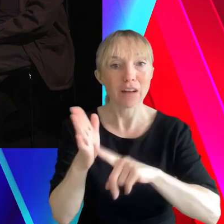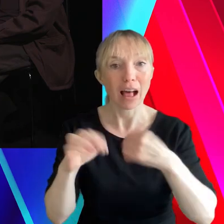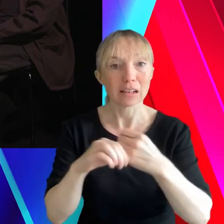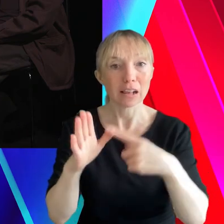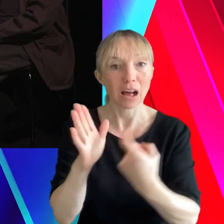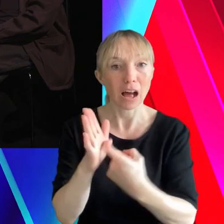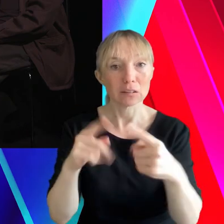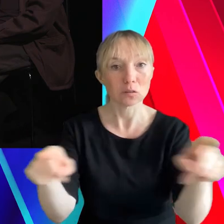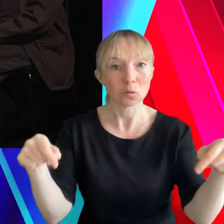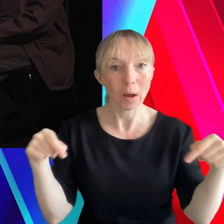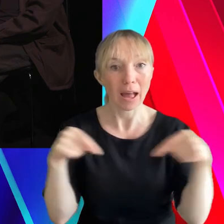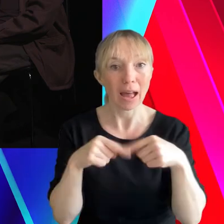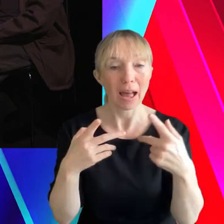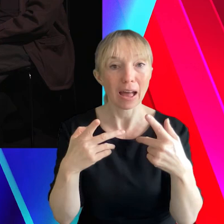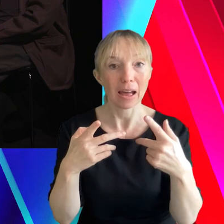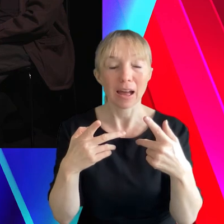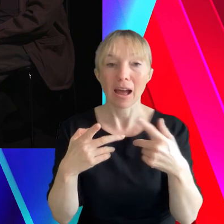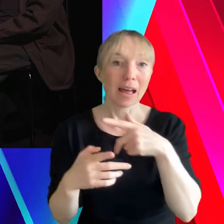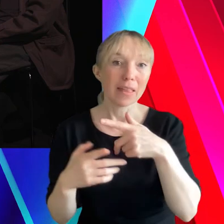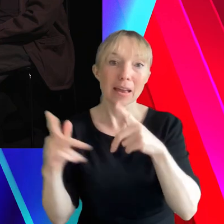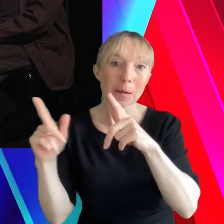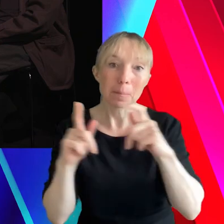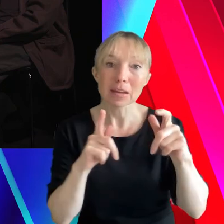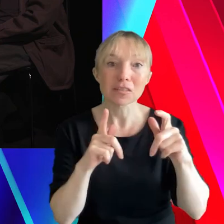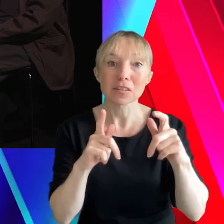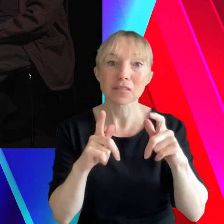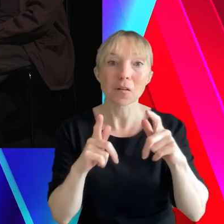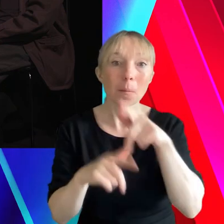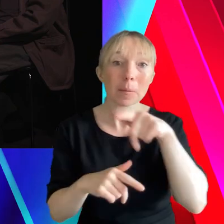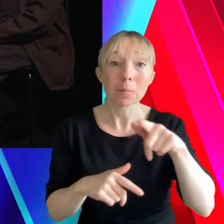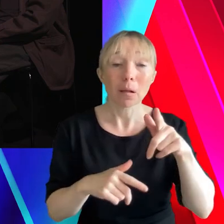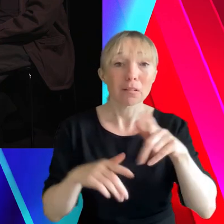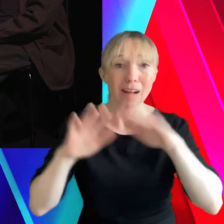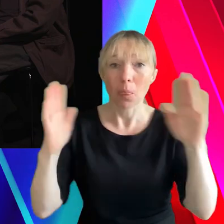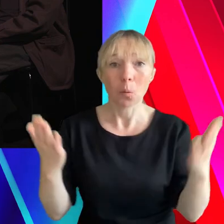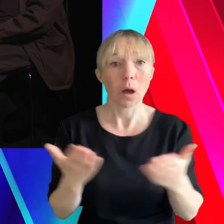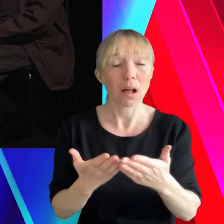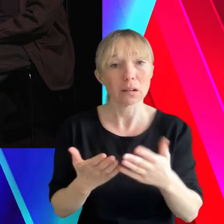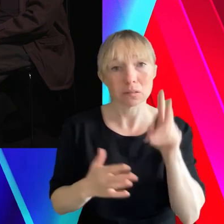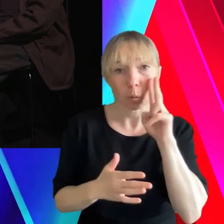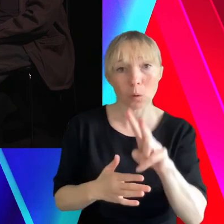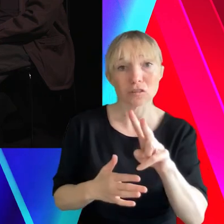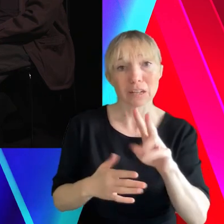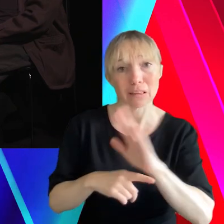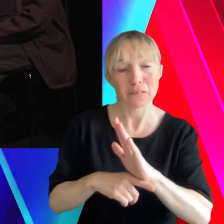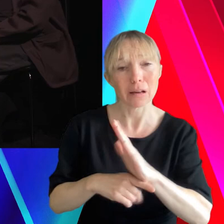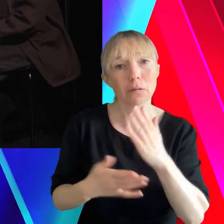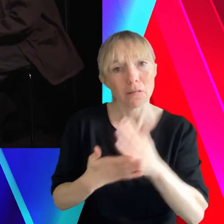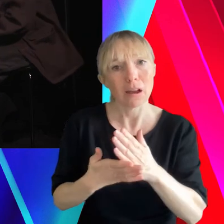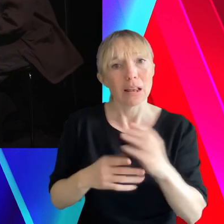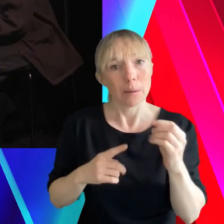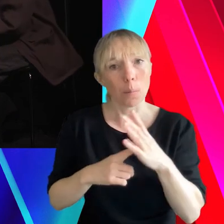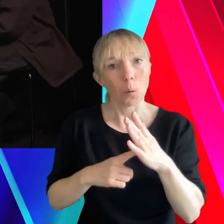these pictures of people from all over the world, all watching the films, and it was a very important and meaningful message for me.